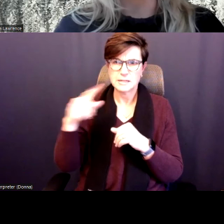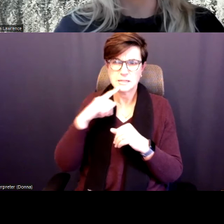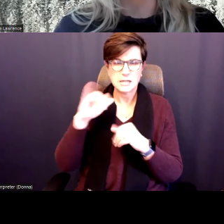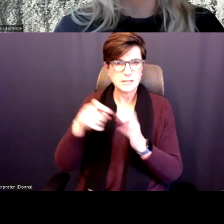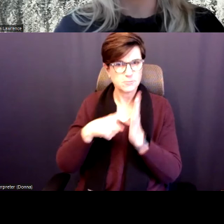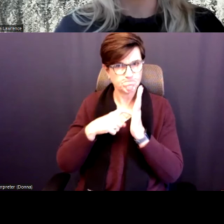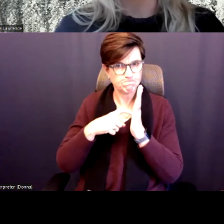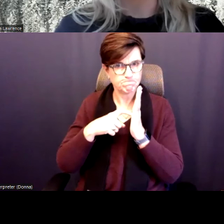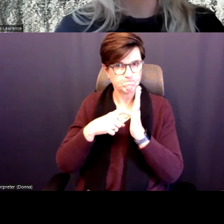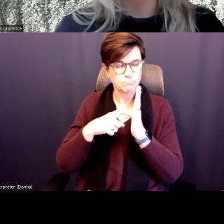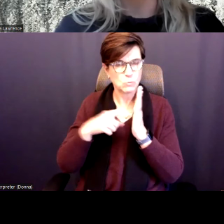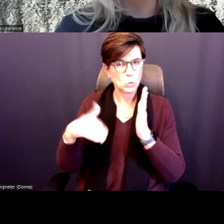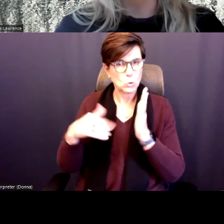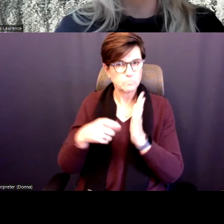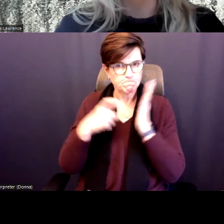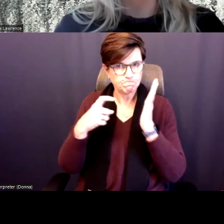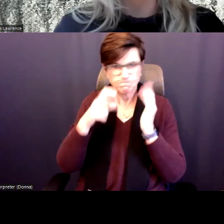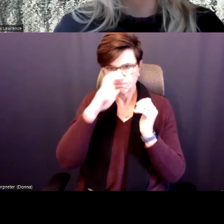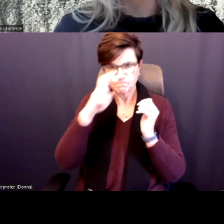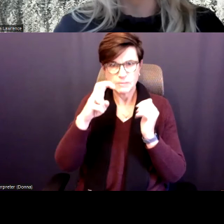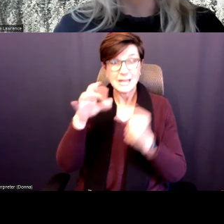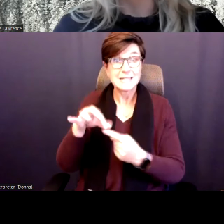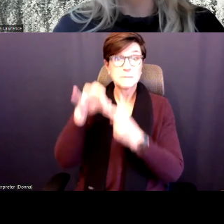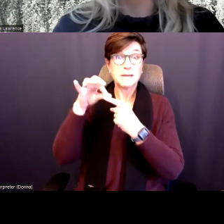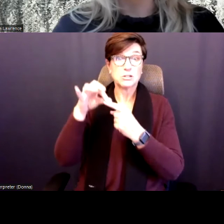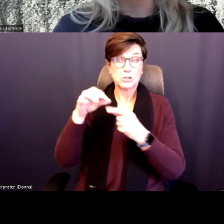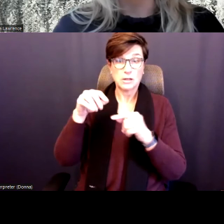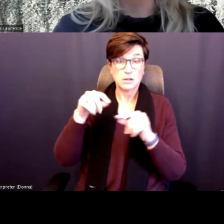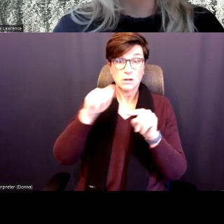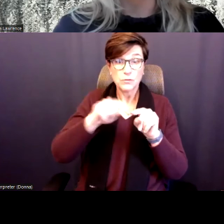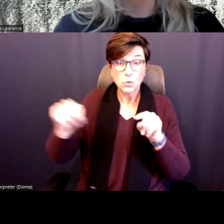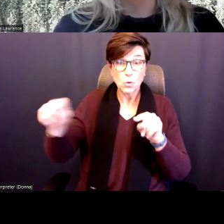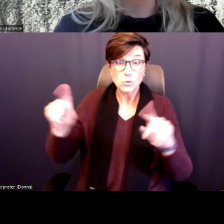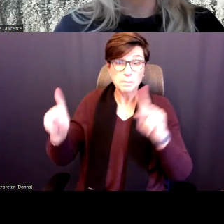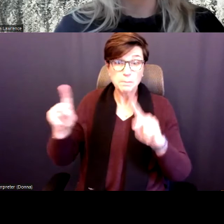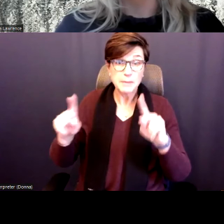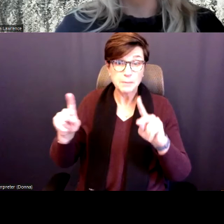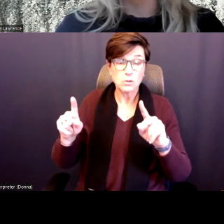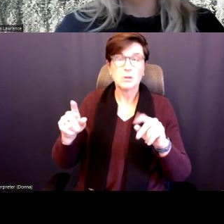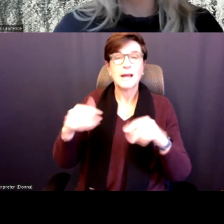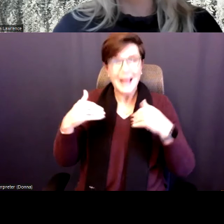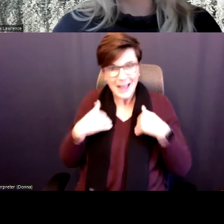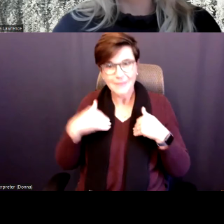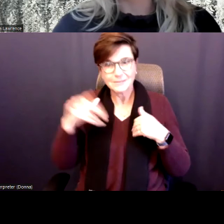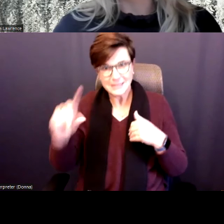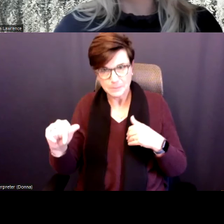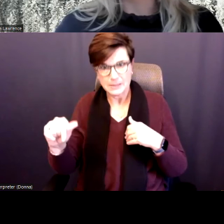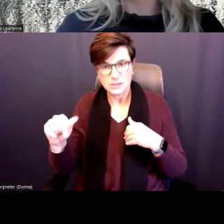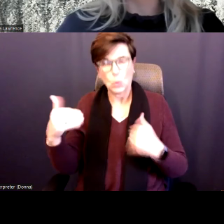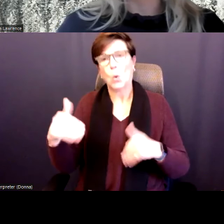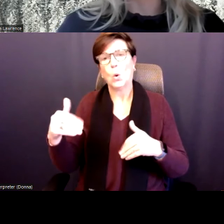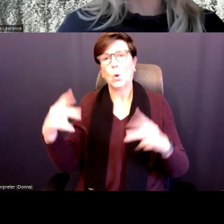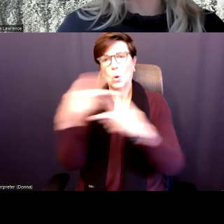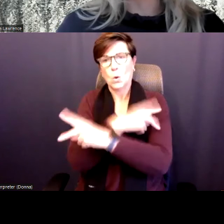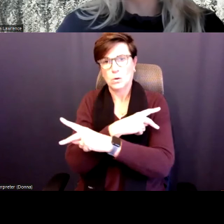to people with disabilities. Thank you for your comments.